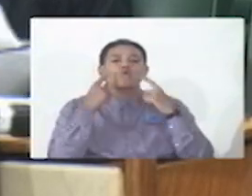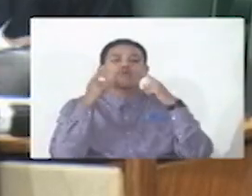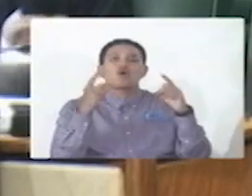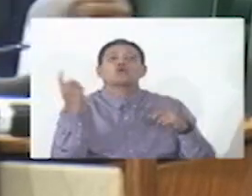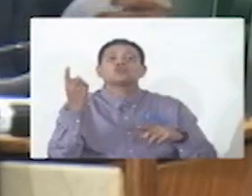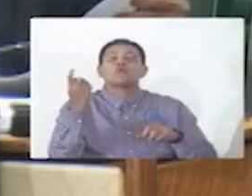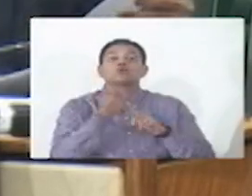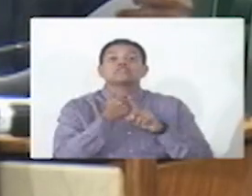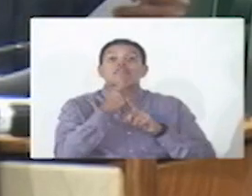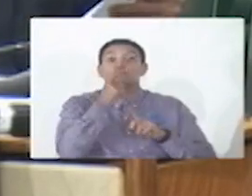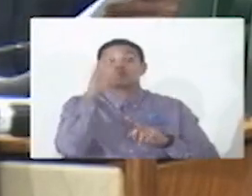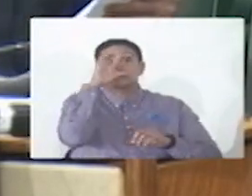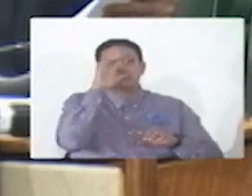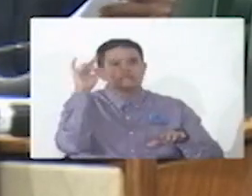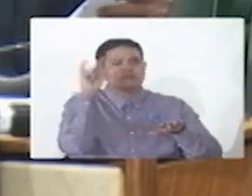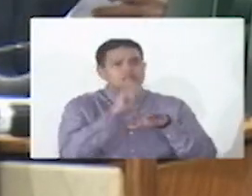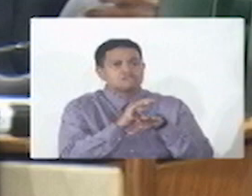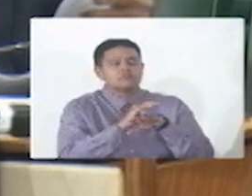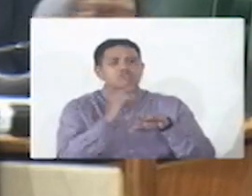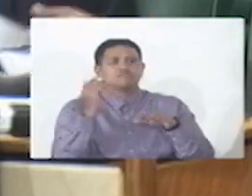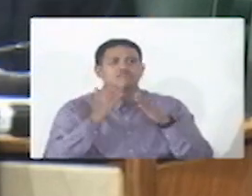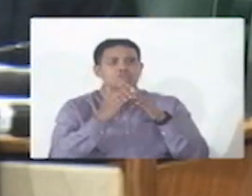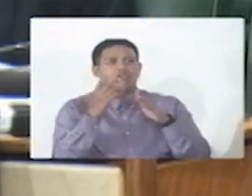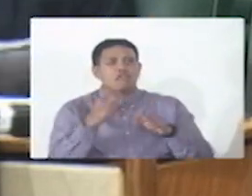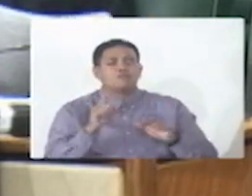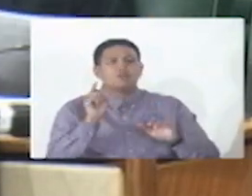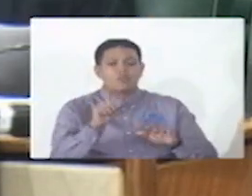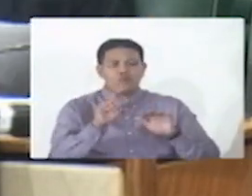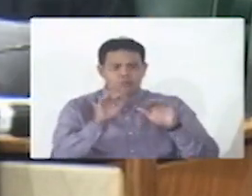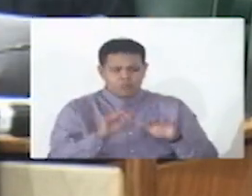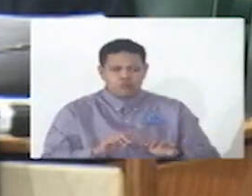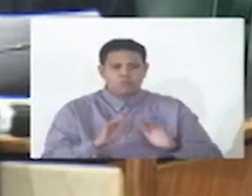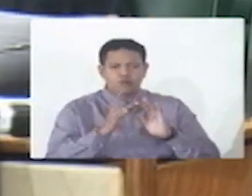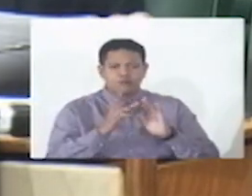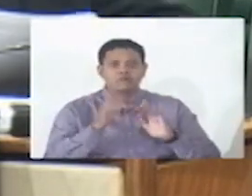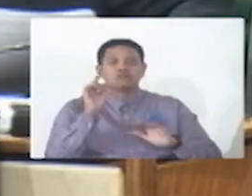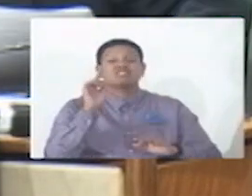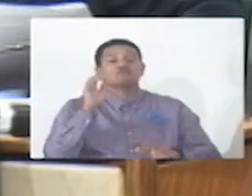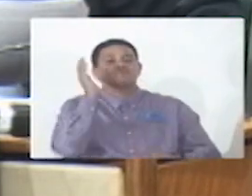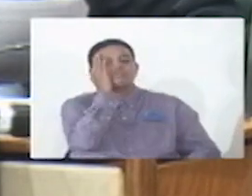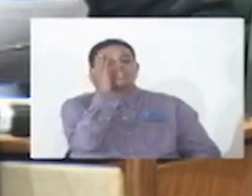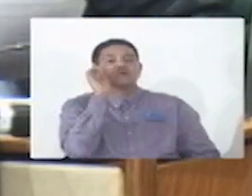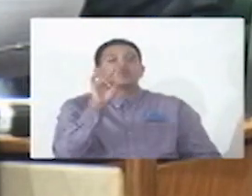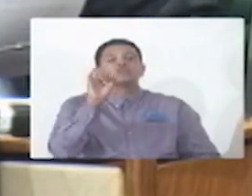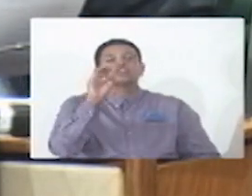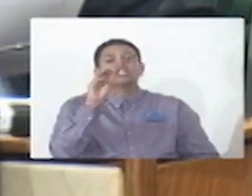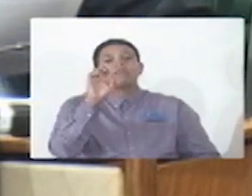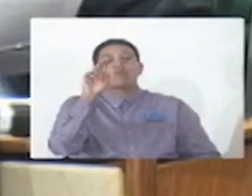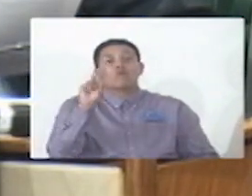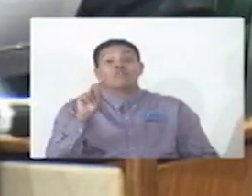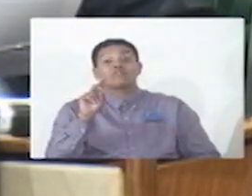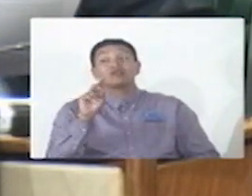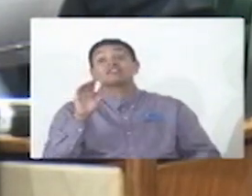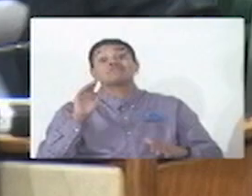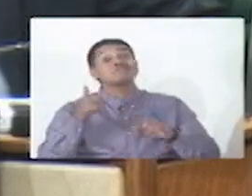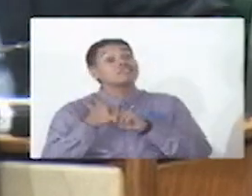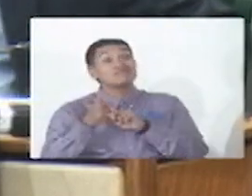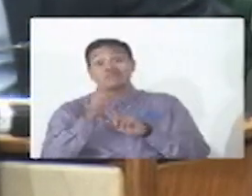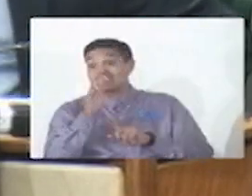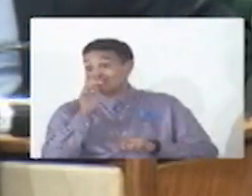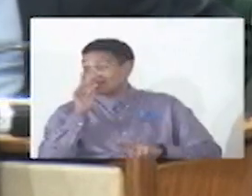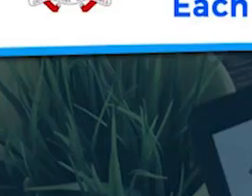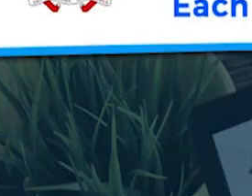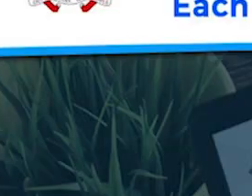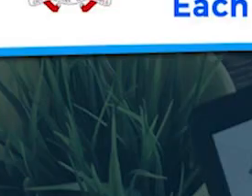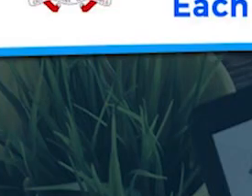Someone seeking entry goes to the portal. Residents go to Jam COVID and non-residents, as I mentioned, goes to the Visit Jamaica